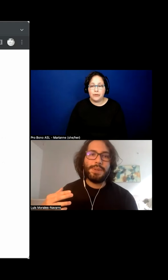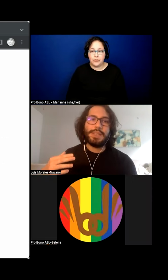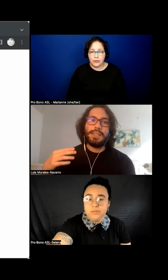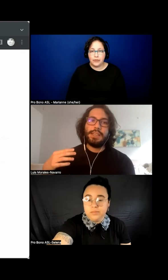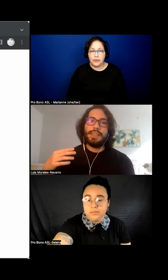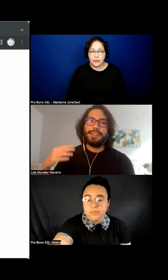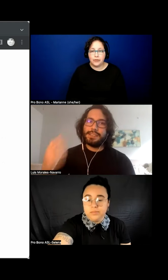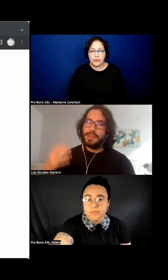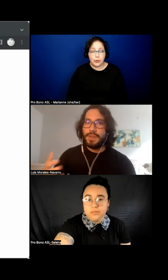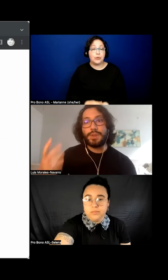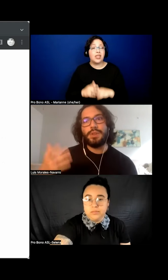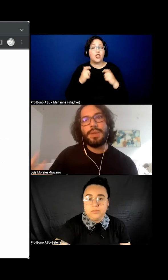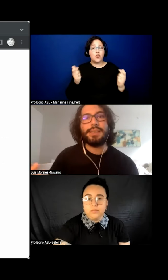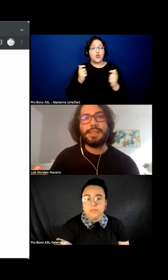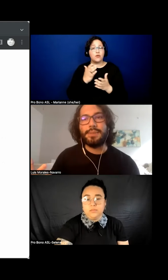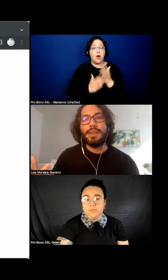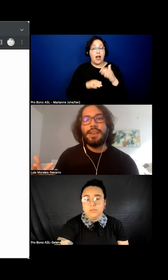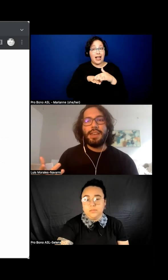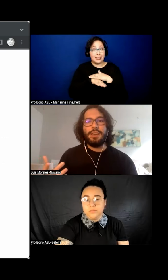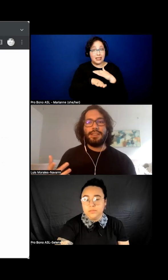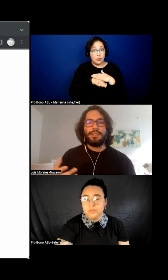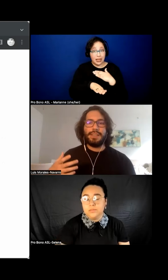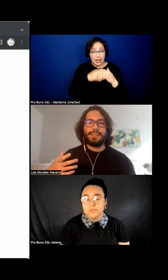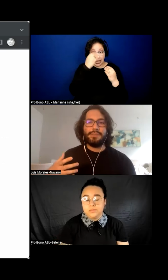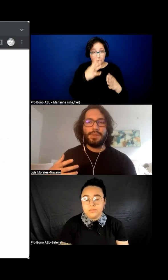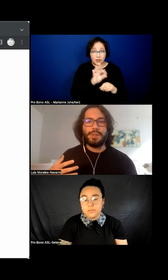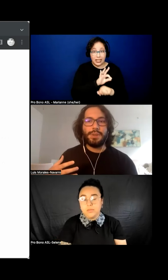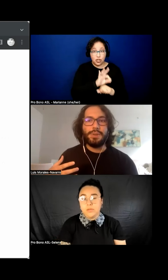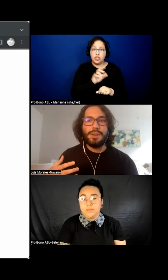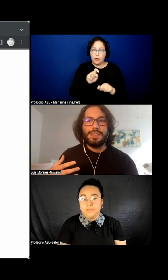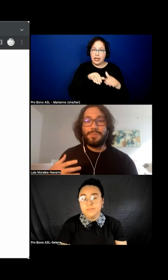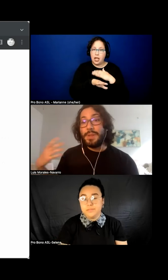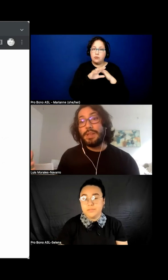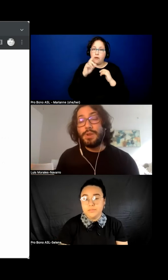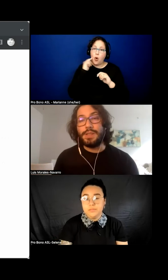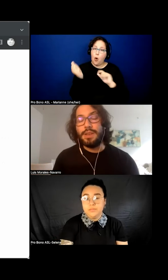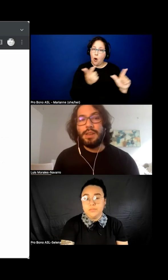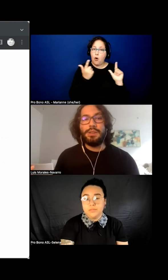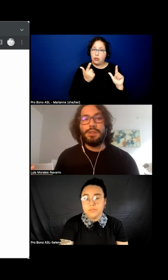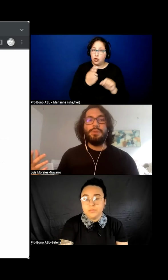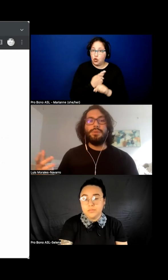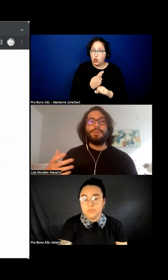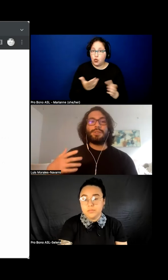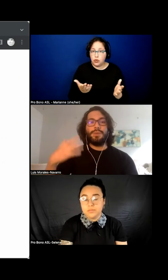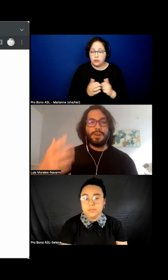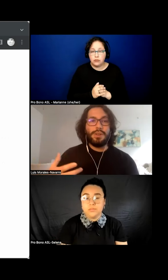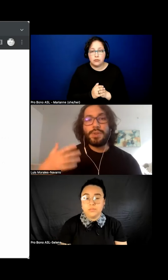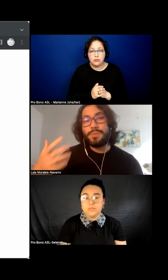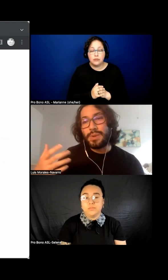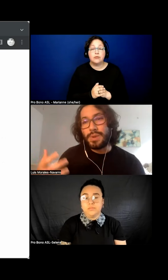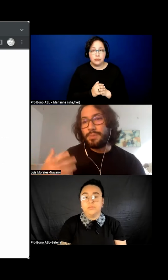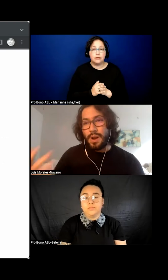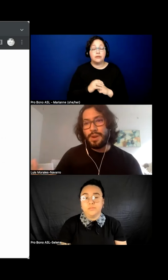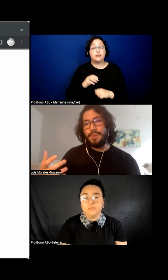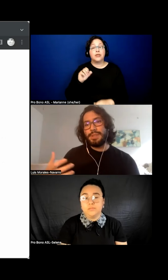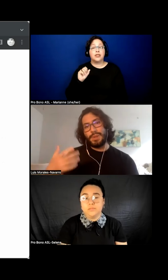this was the idea that accessibility features should be accessible, and they should be accessible to the people that use them, to screen reader users, but